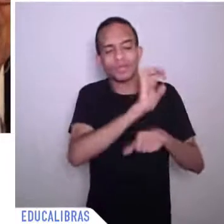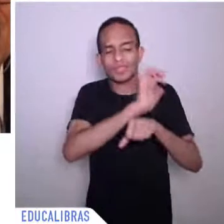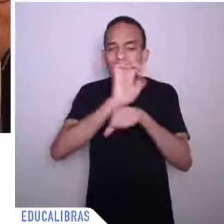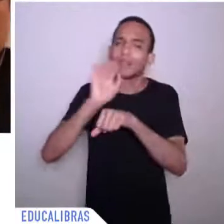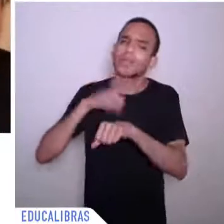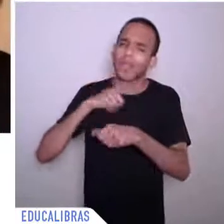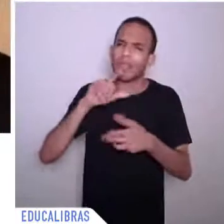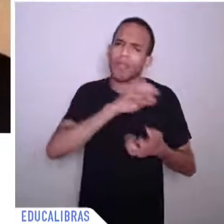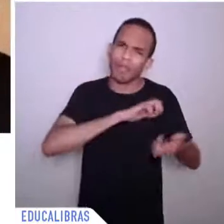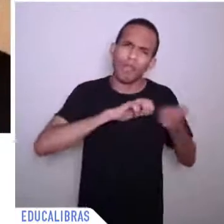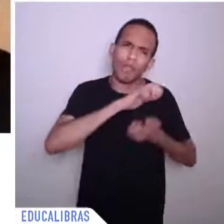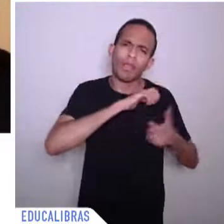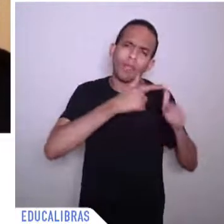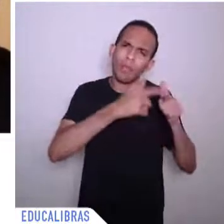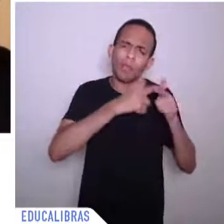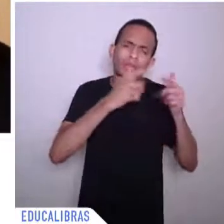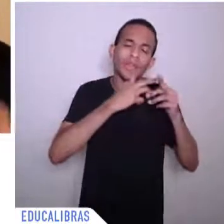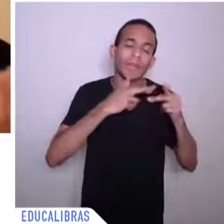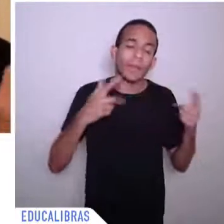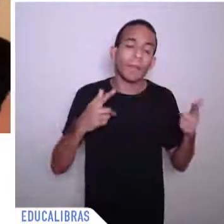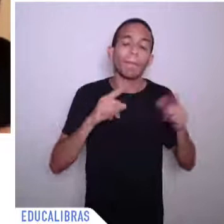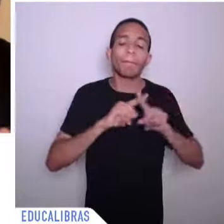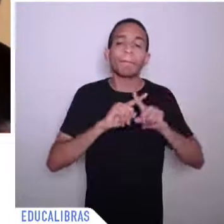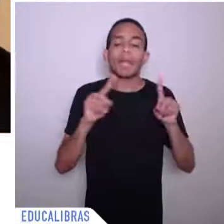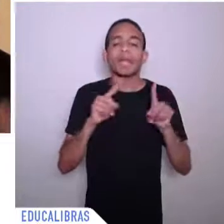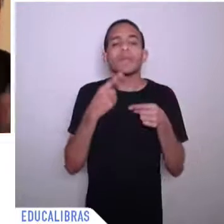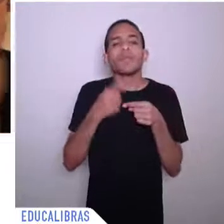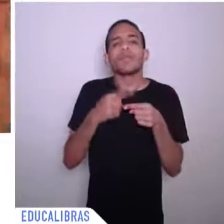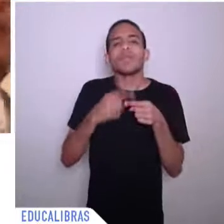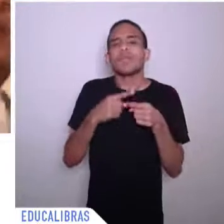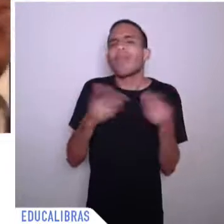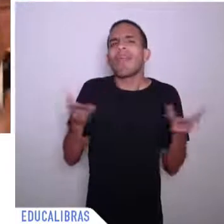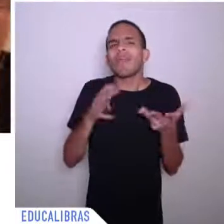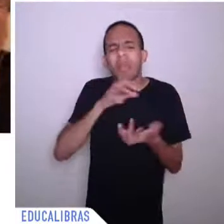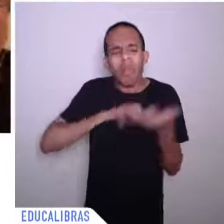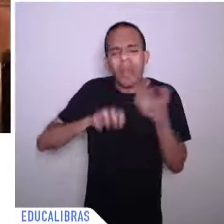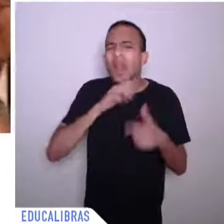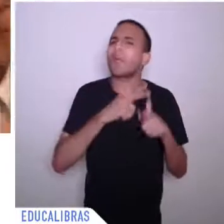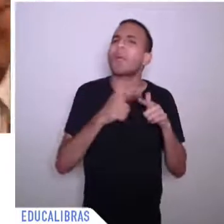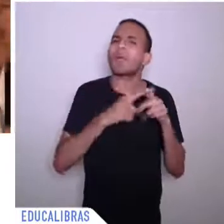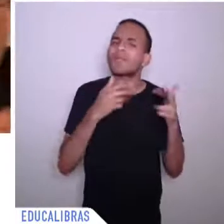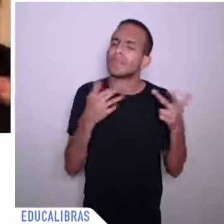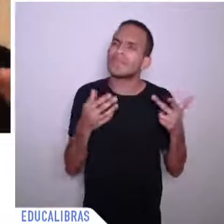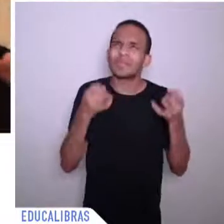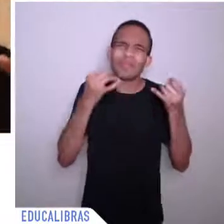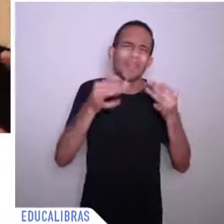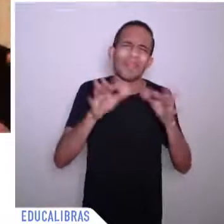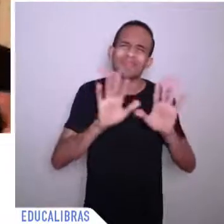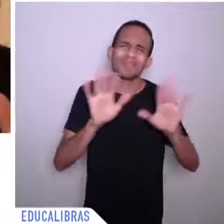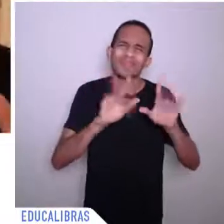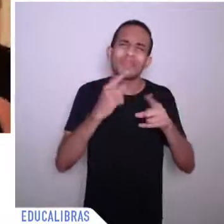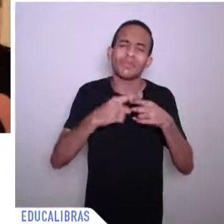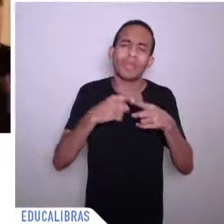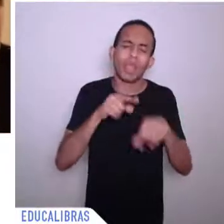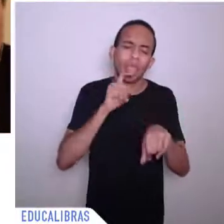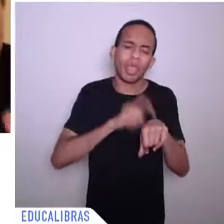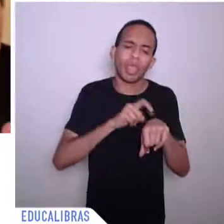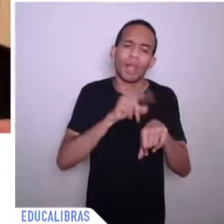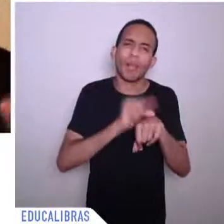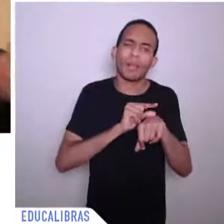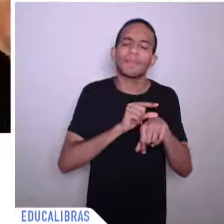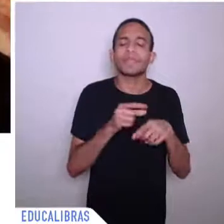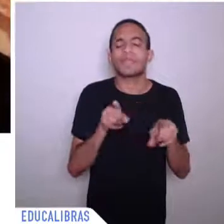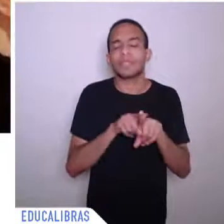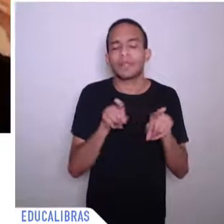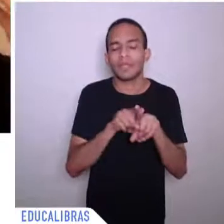crisis, as all models at some point will go through a crisis. Why is it in a crisis? I'm not going